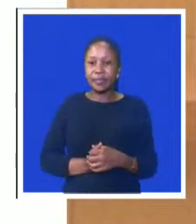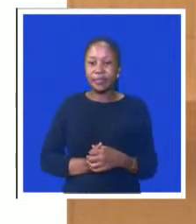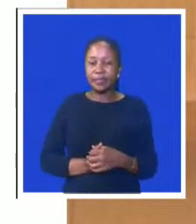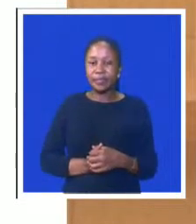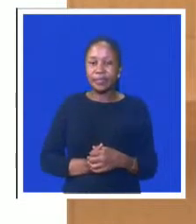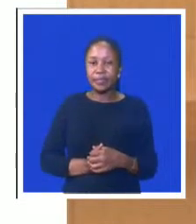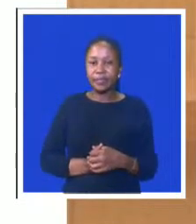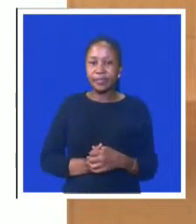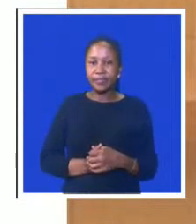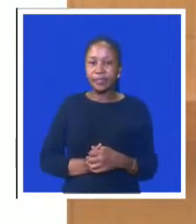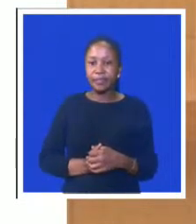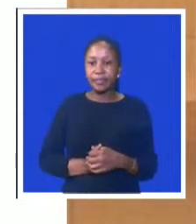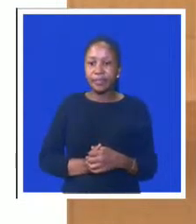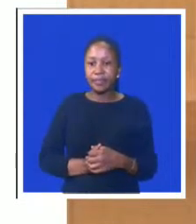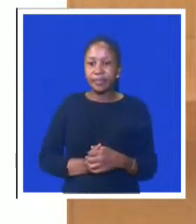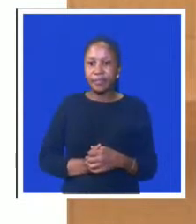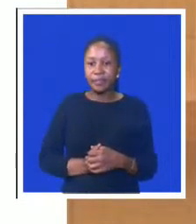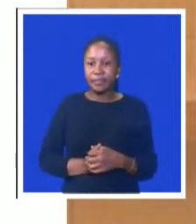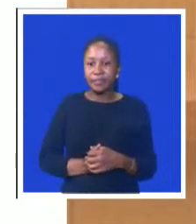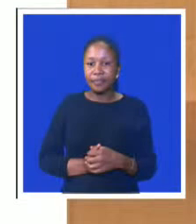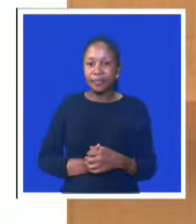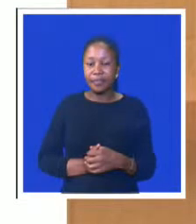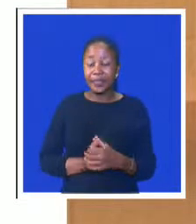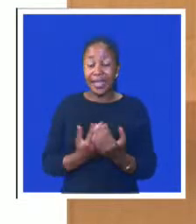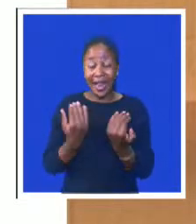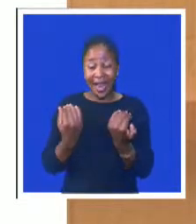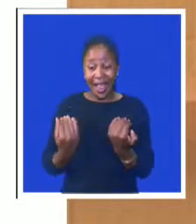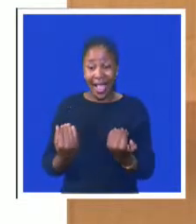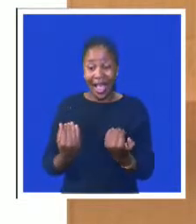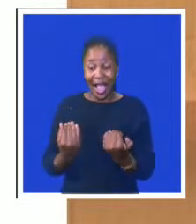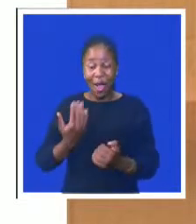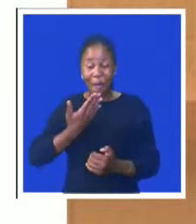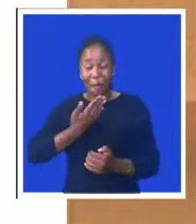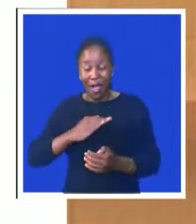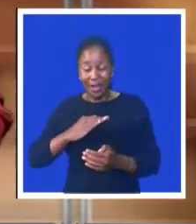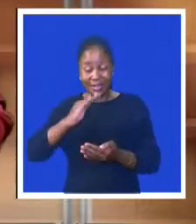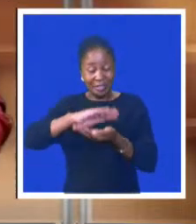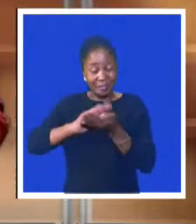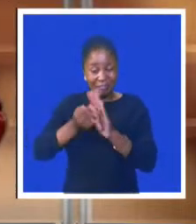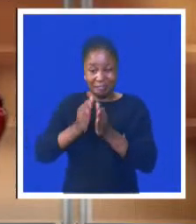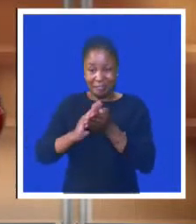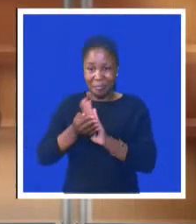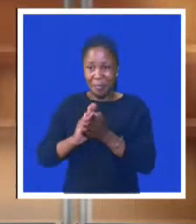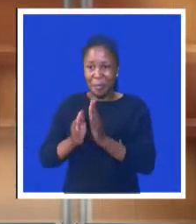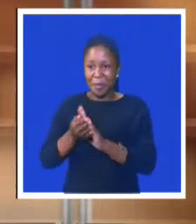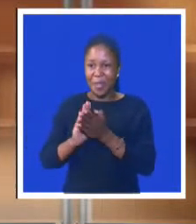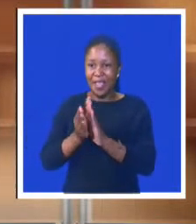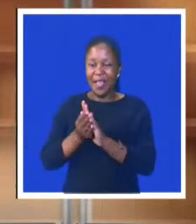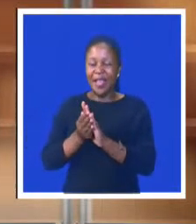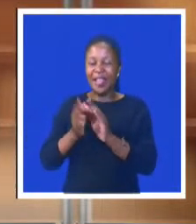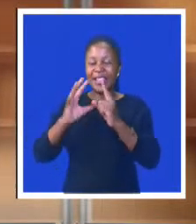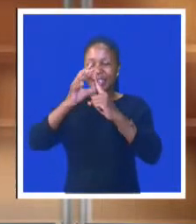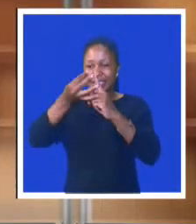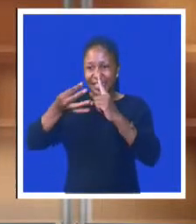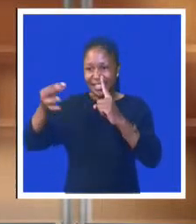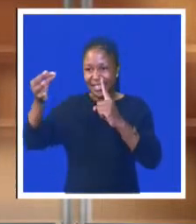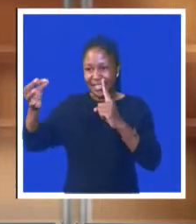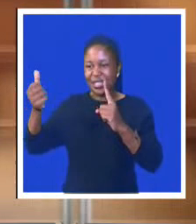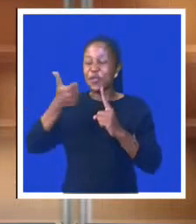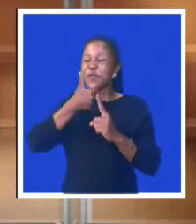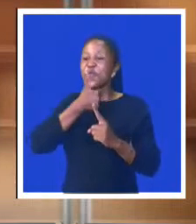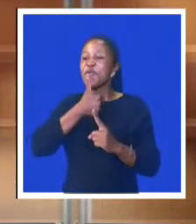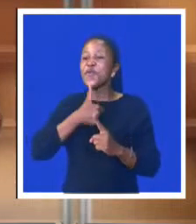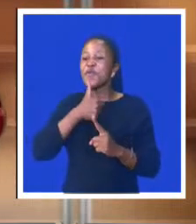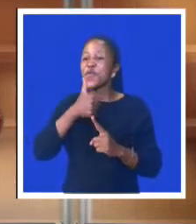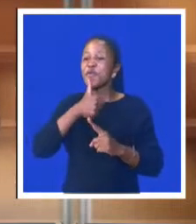Dear Lena, can you construct a sentence using the word in? Can